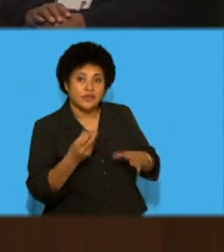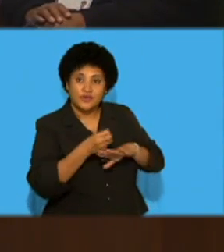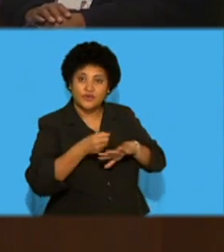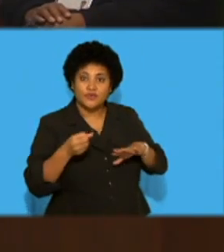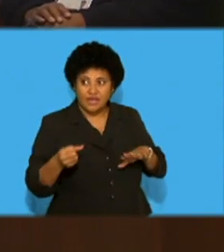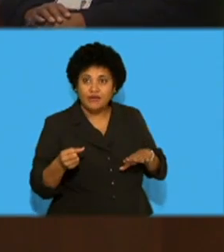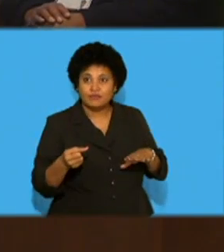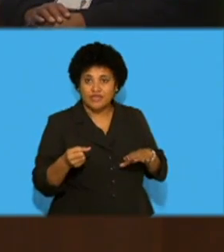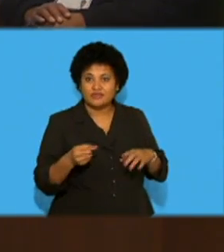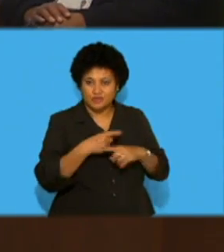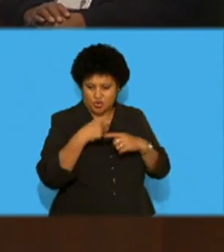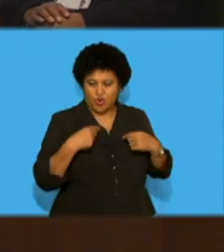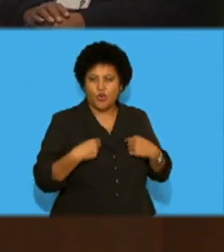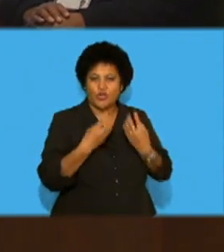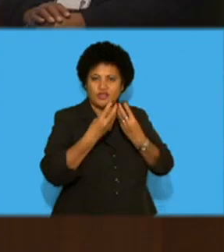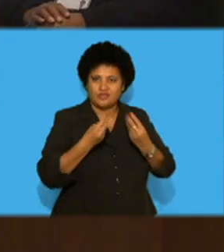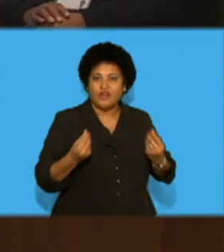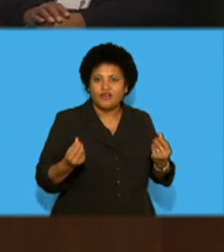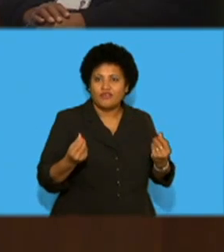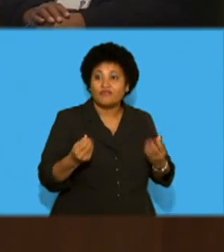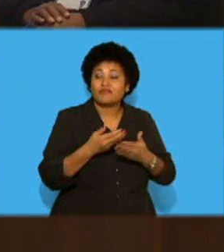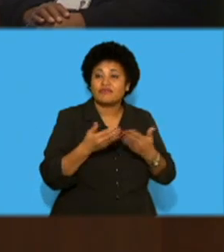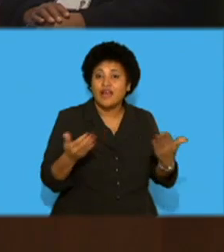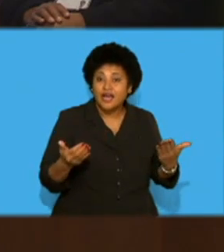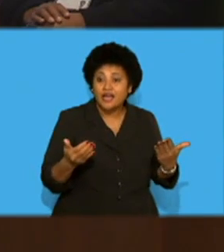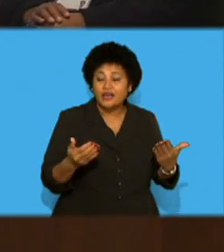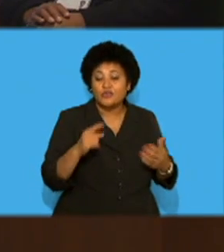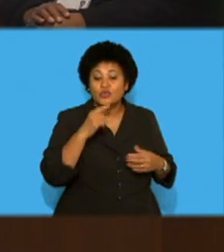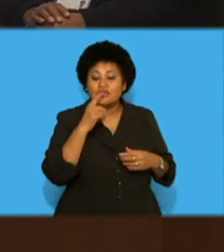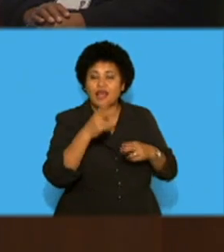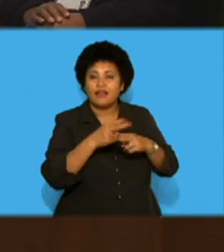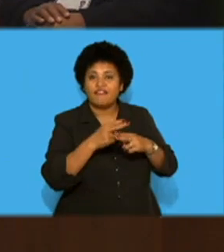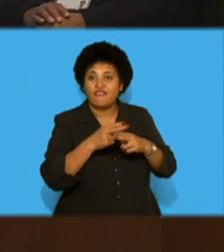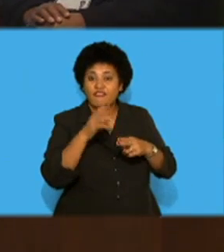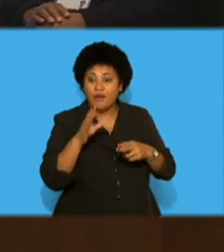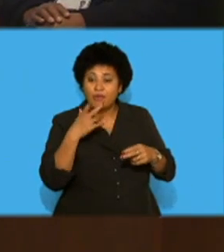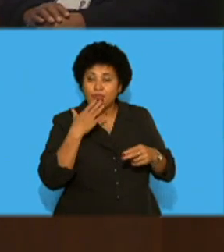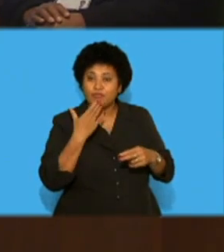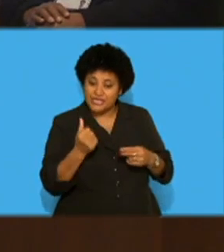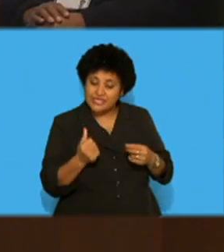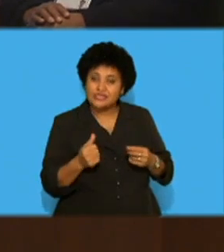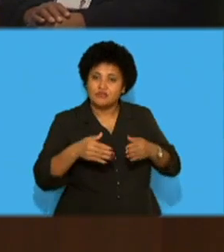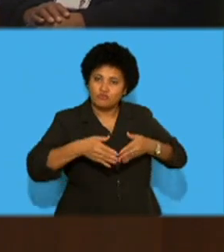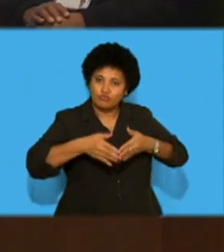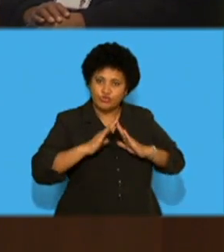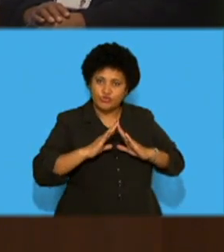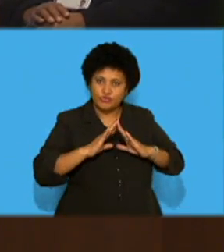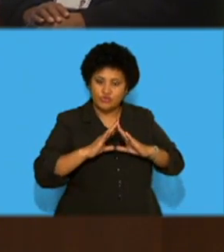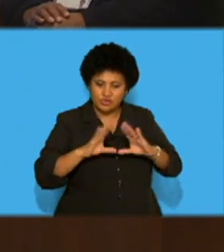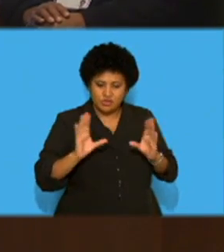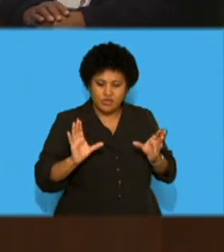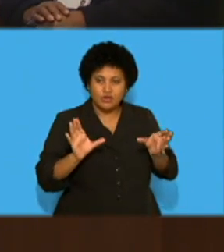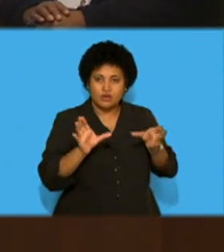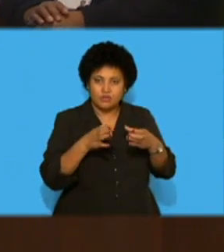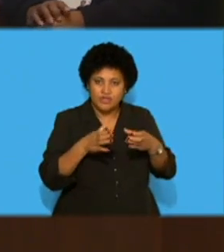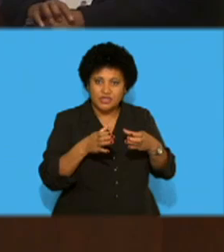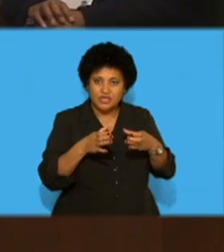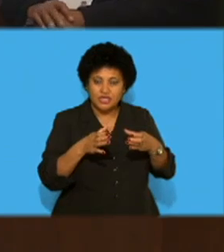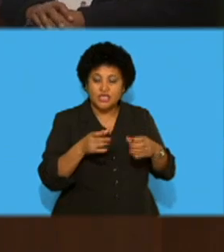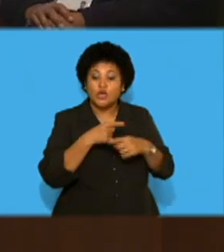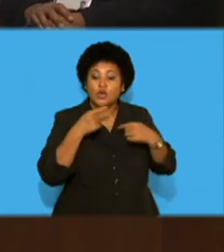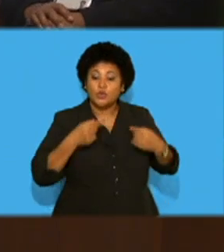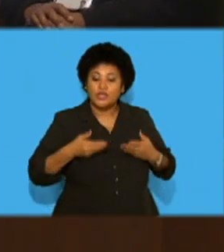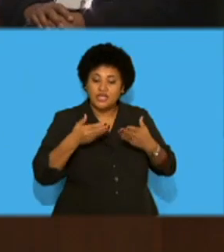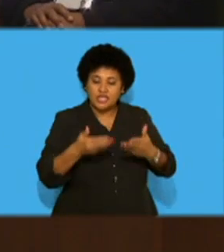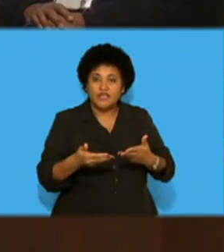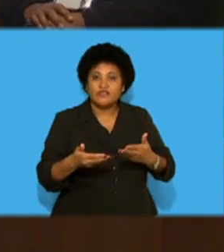also a solution to this. We asked the farmers, please form a cooperative, we'll give you cane cultivators, cane harvesters. Cane